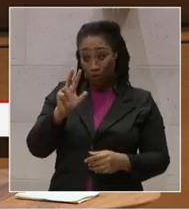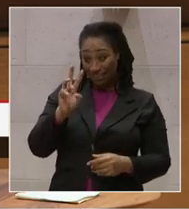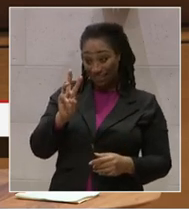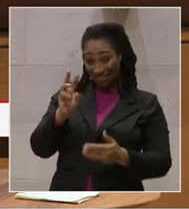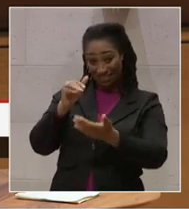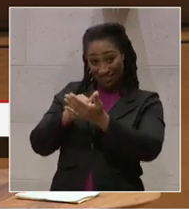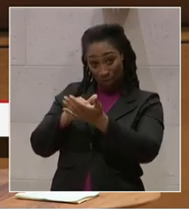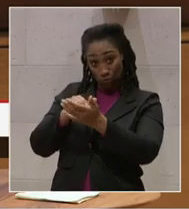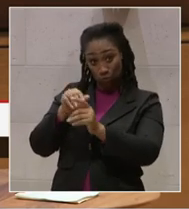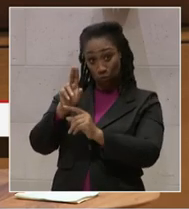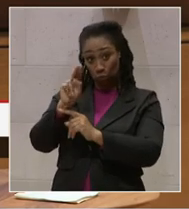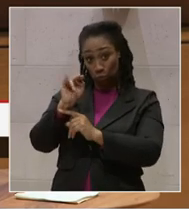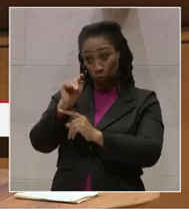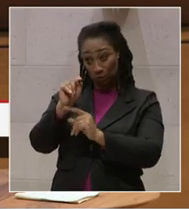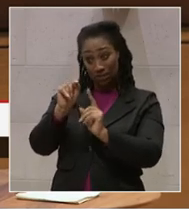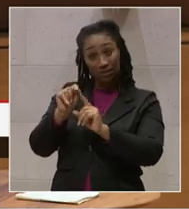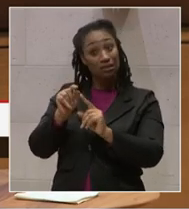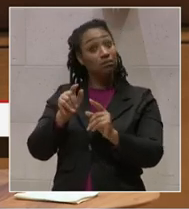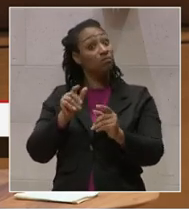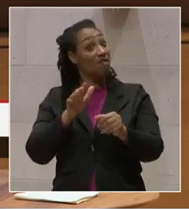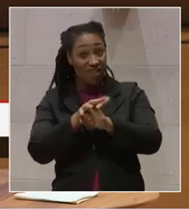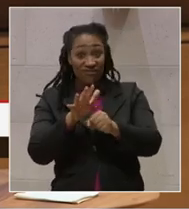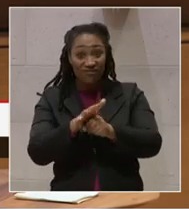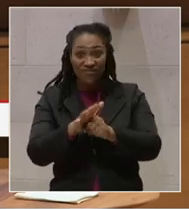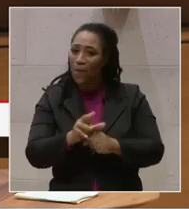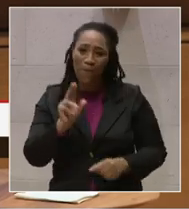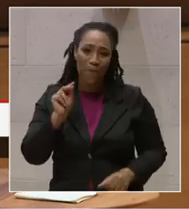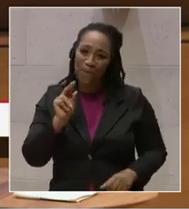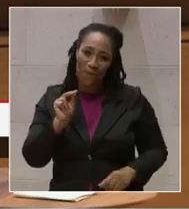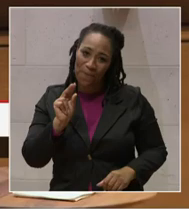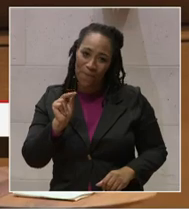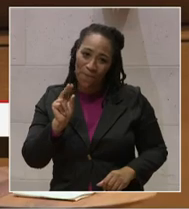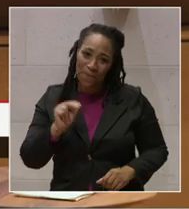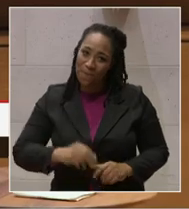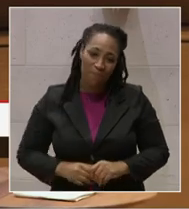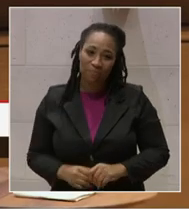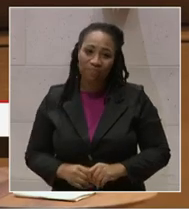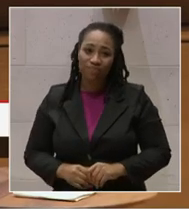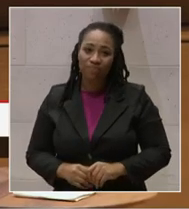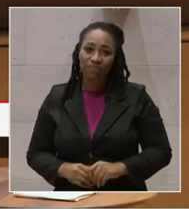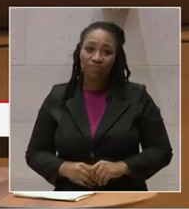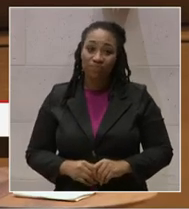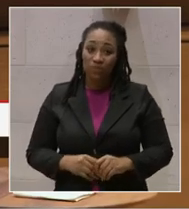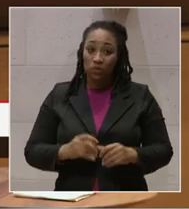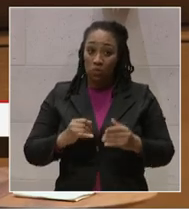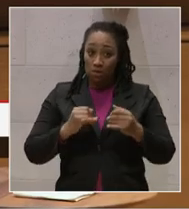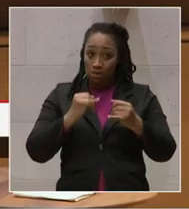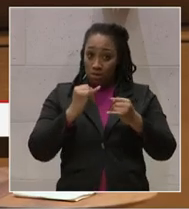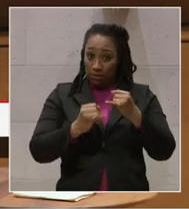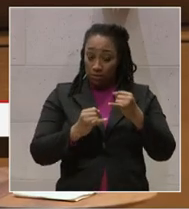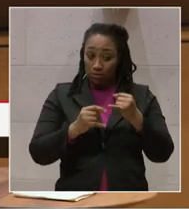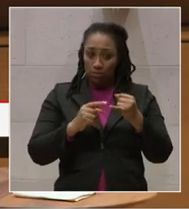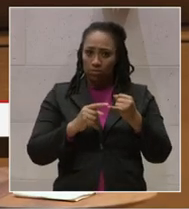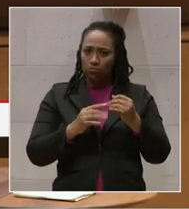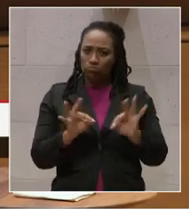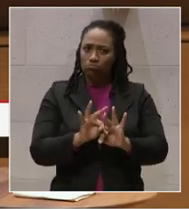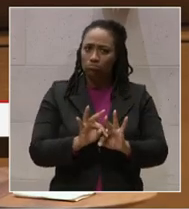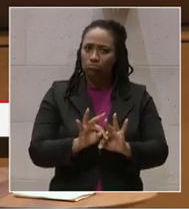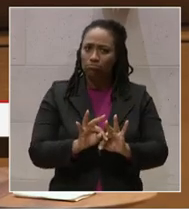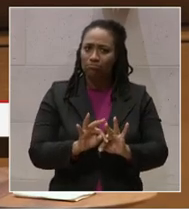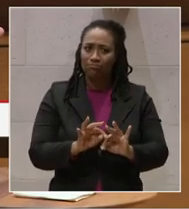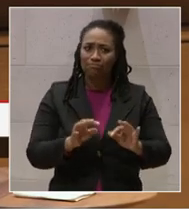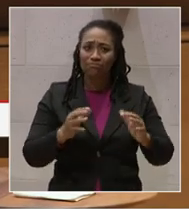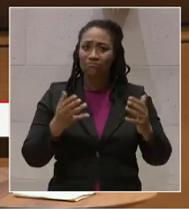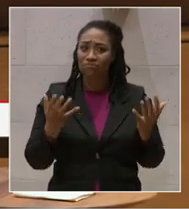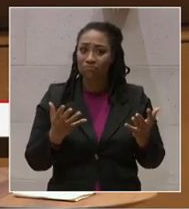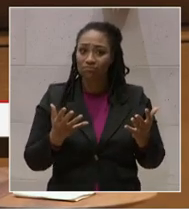not enough. Then last but not least is taking a look at developing,